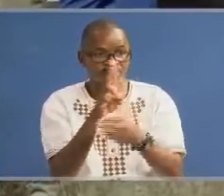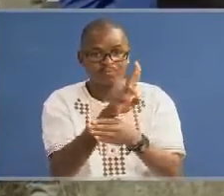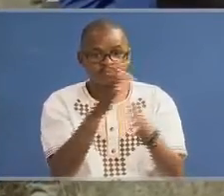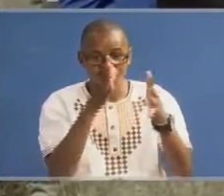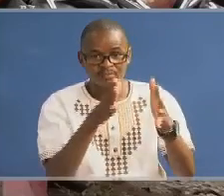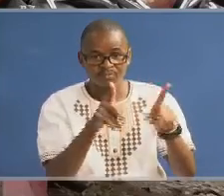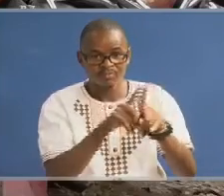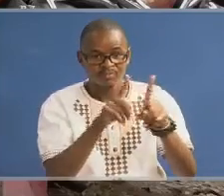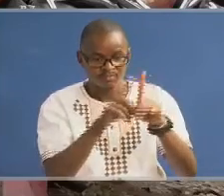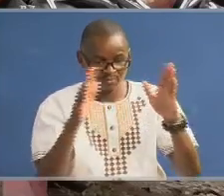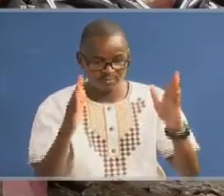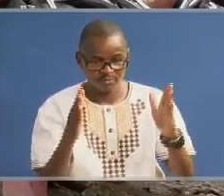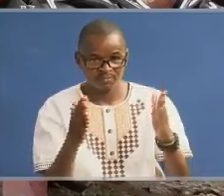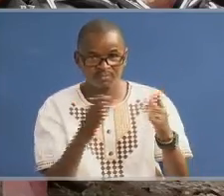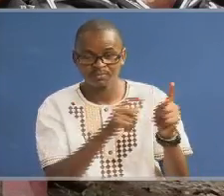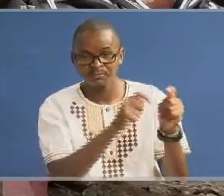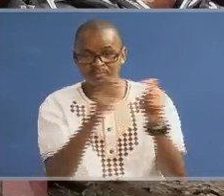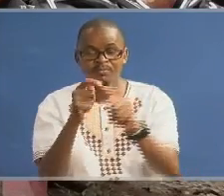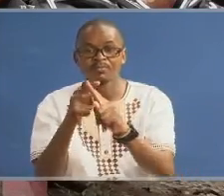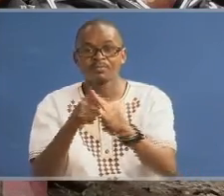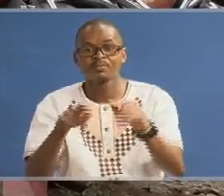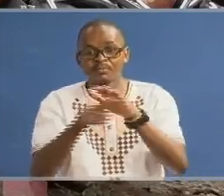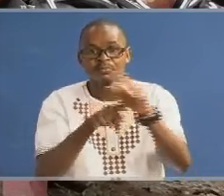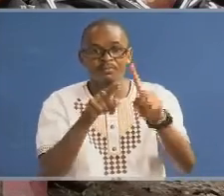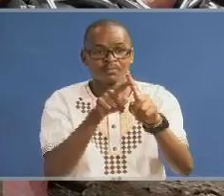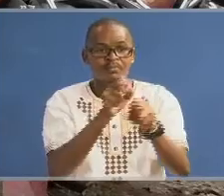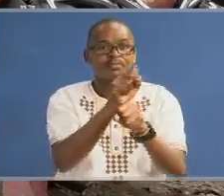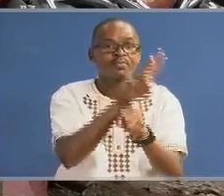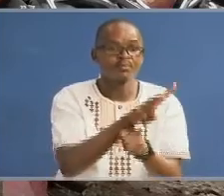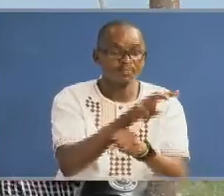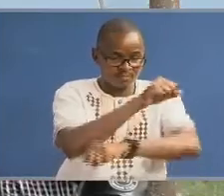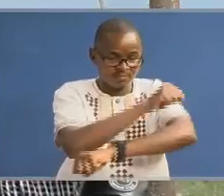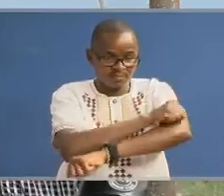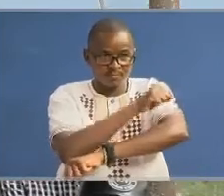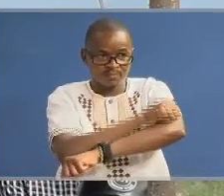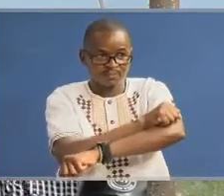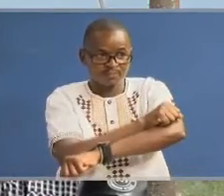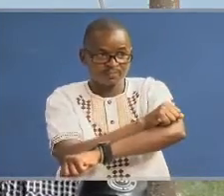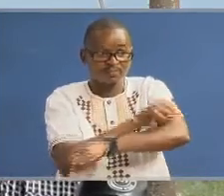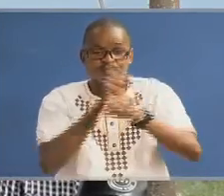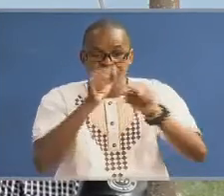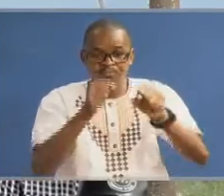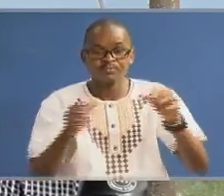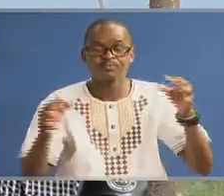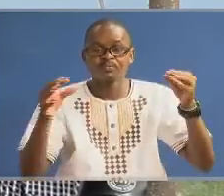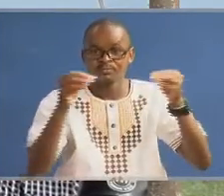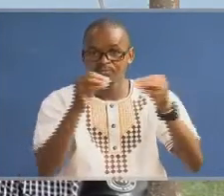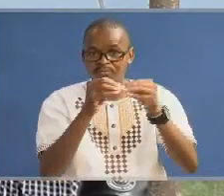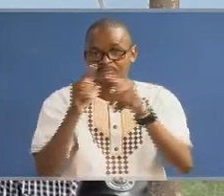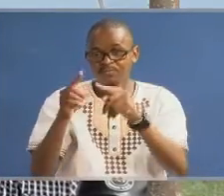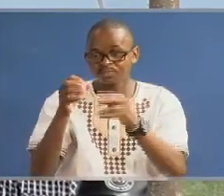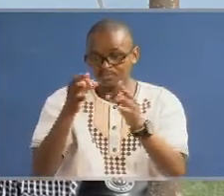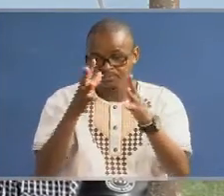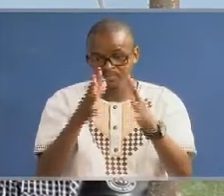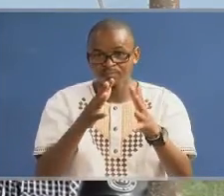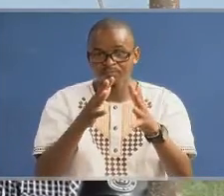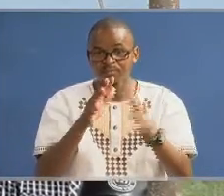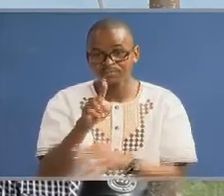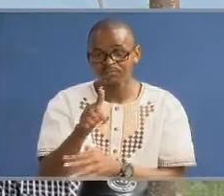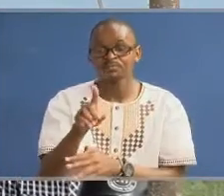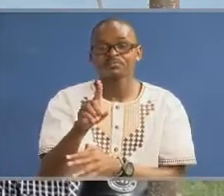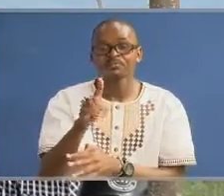minors and to enhance the transition rate from primary to secondary schools. Nitaweza kukutana na wale officials